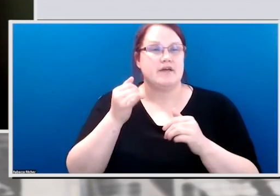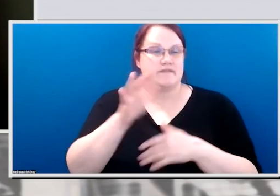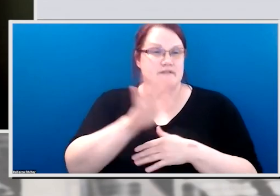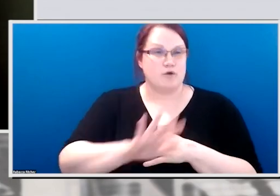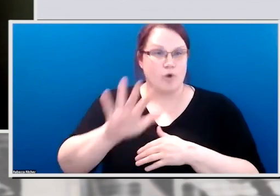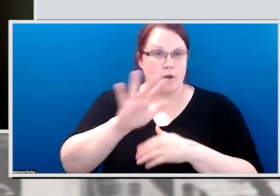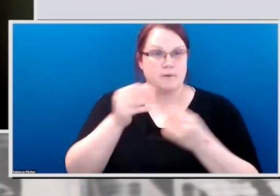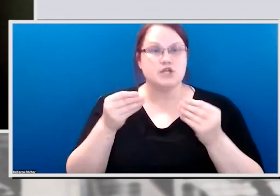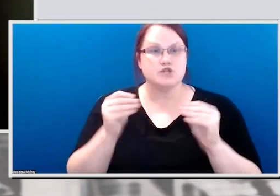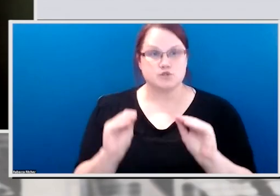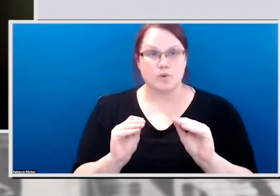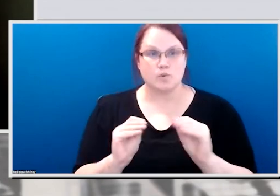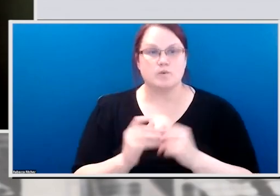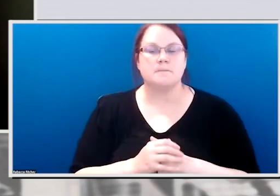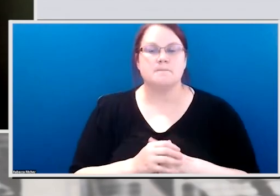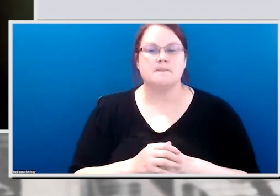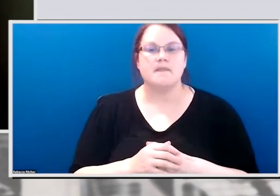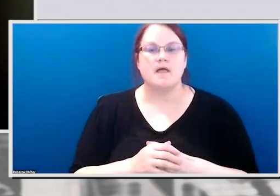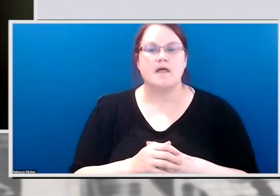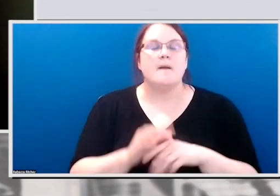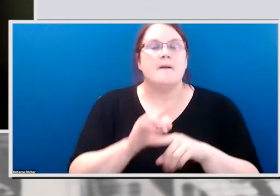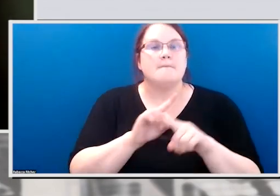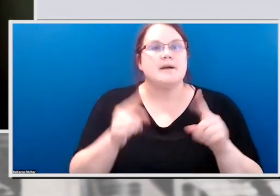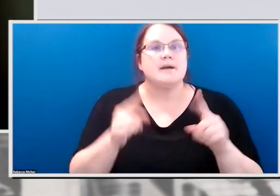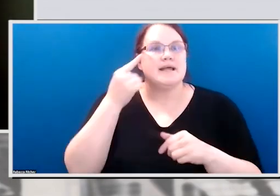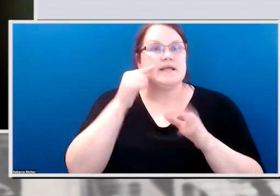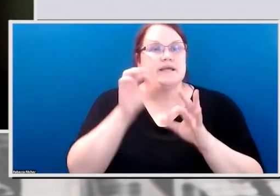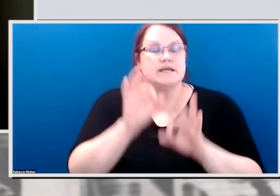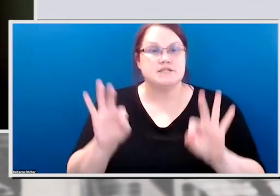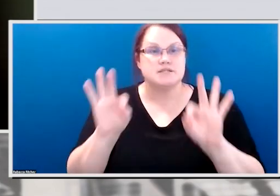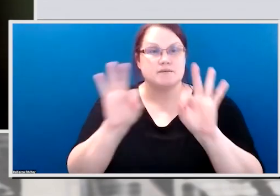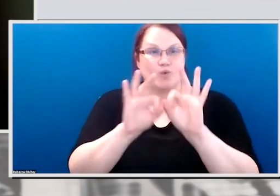sold. But I think it's important to note that